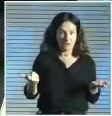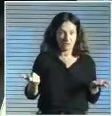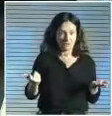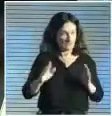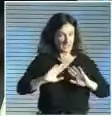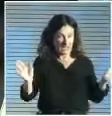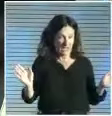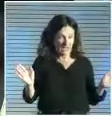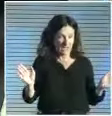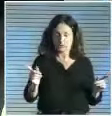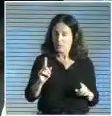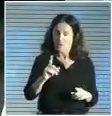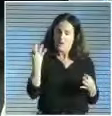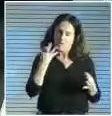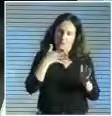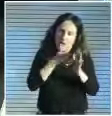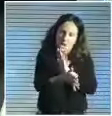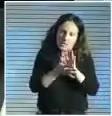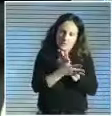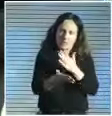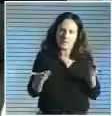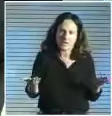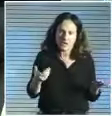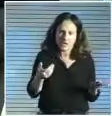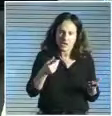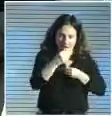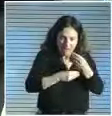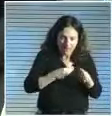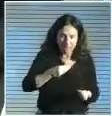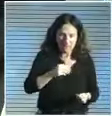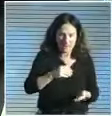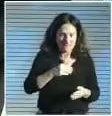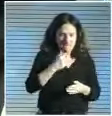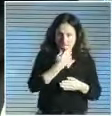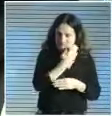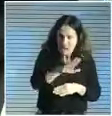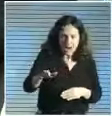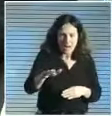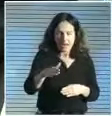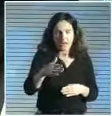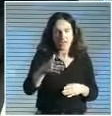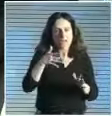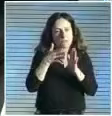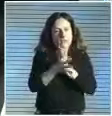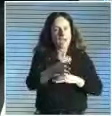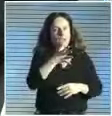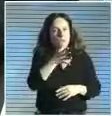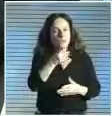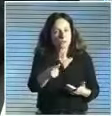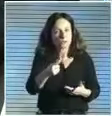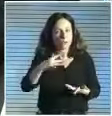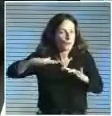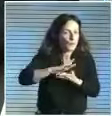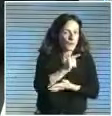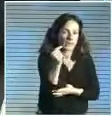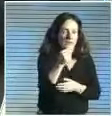is wrong and why is wrong, and how this is affecting negatively to the society. And this is what we need to understand. And